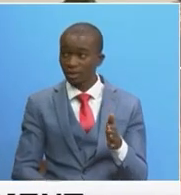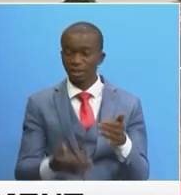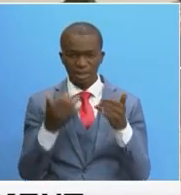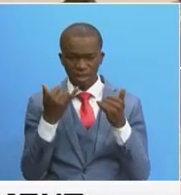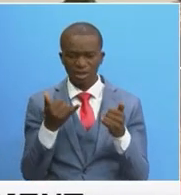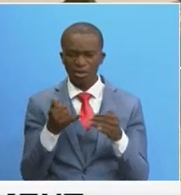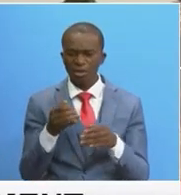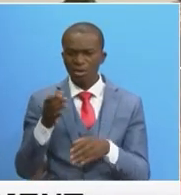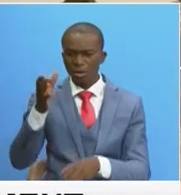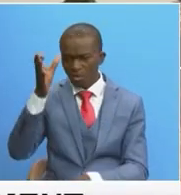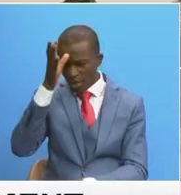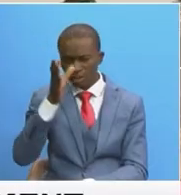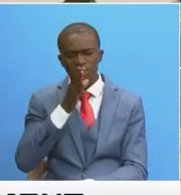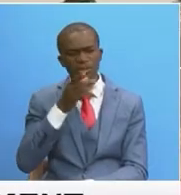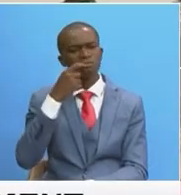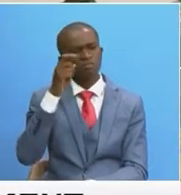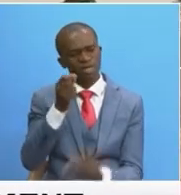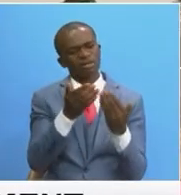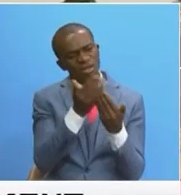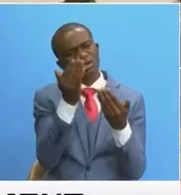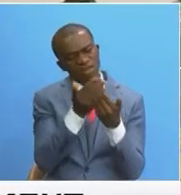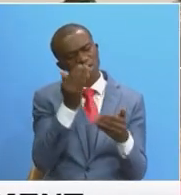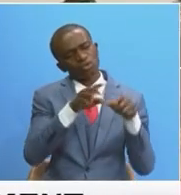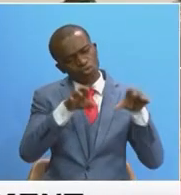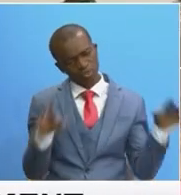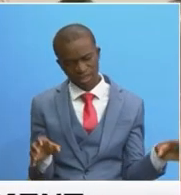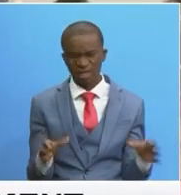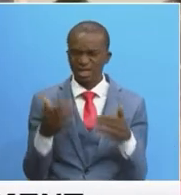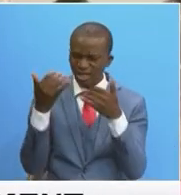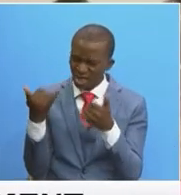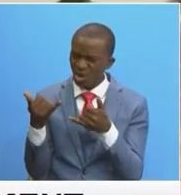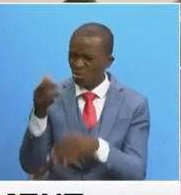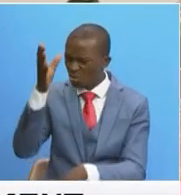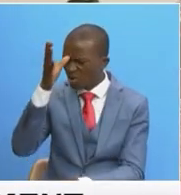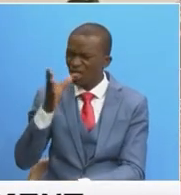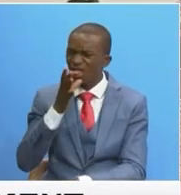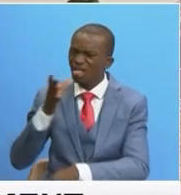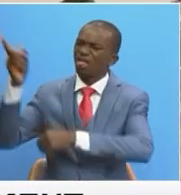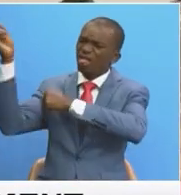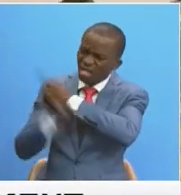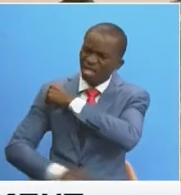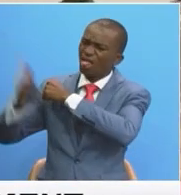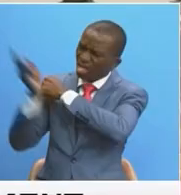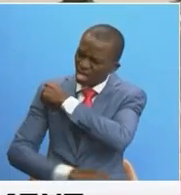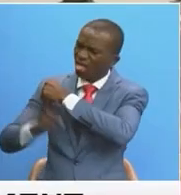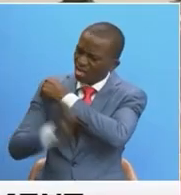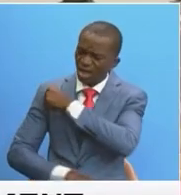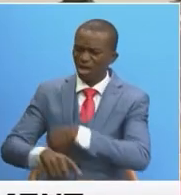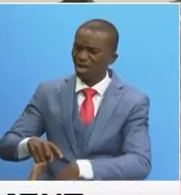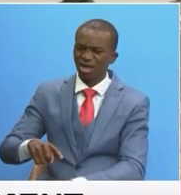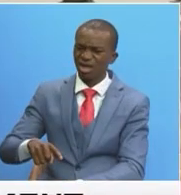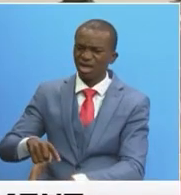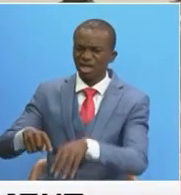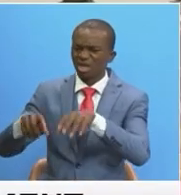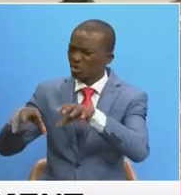positive parenting. It is actually possible to actually correct a child without actually administering corporal